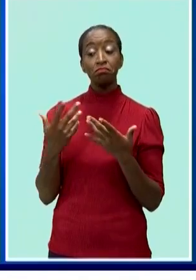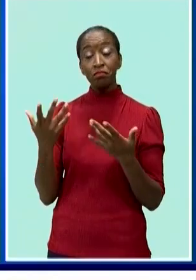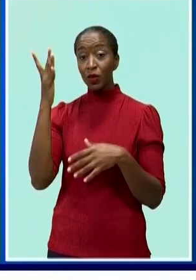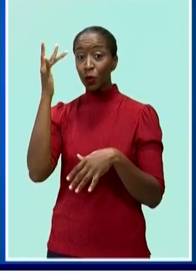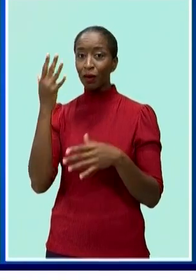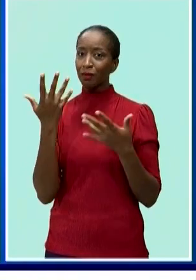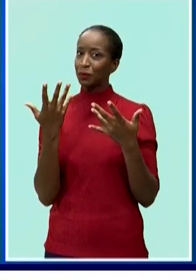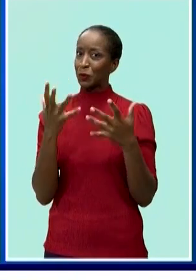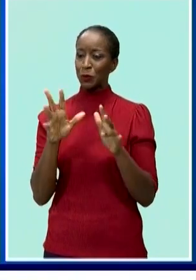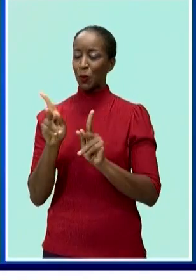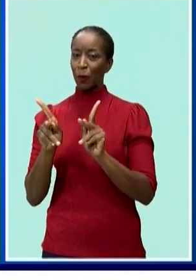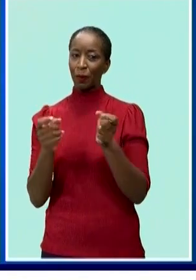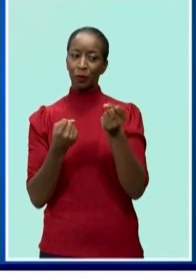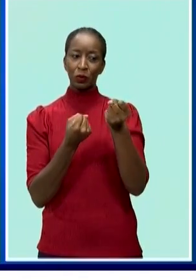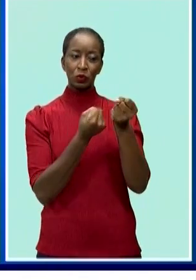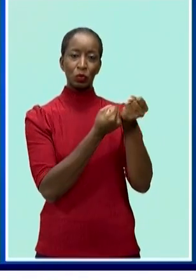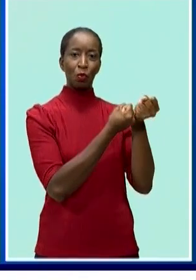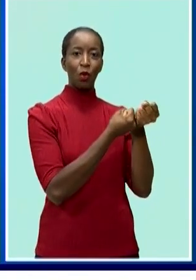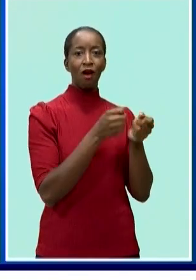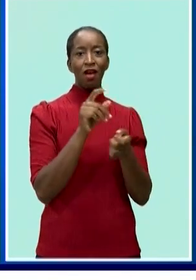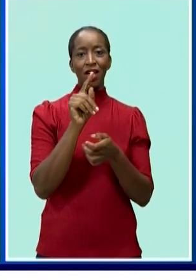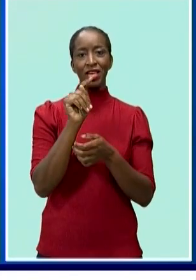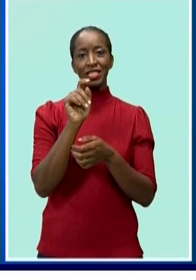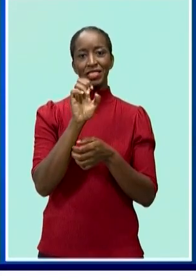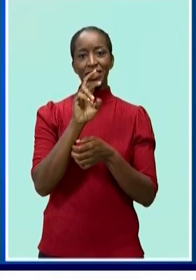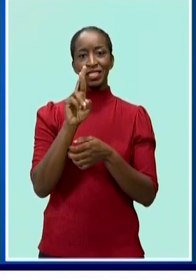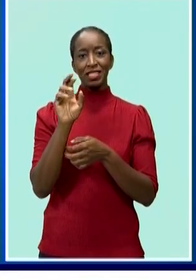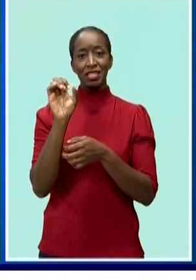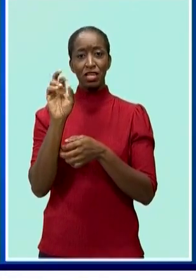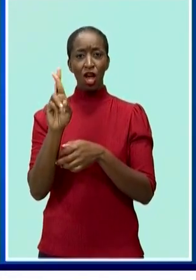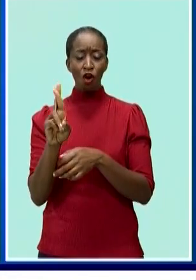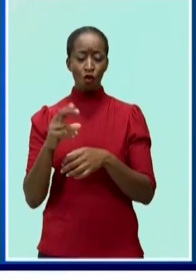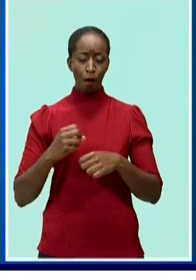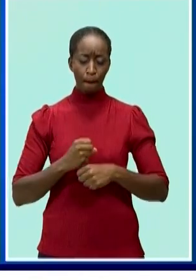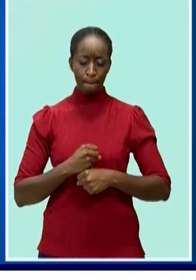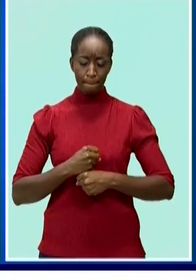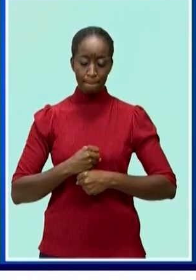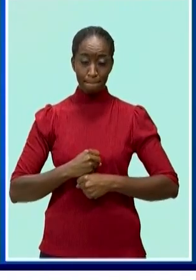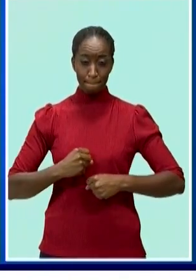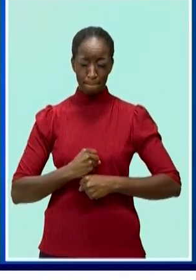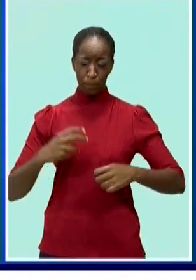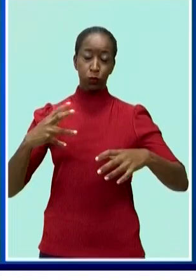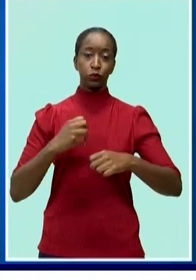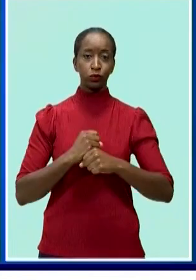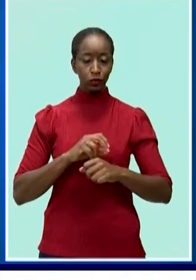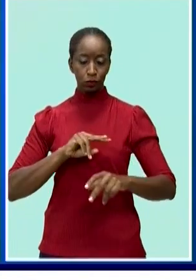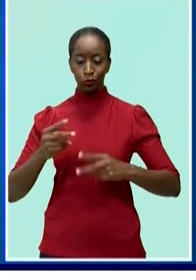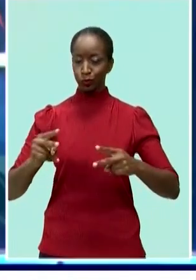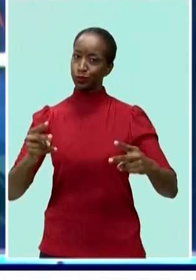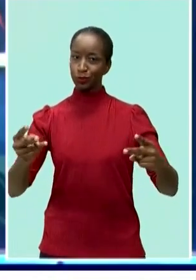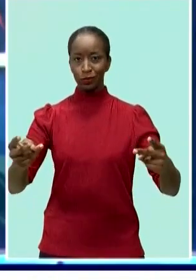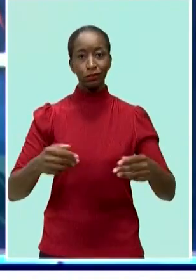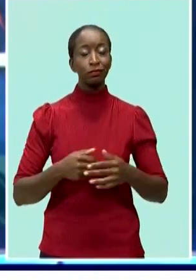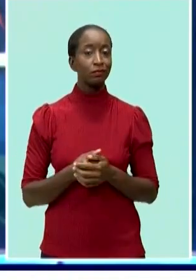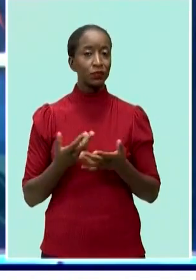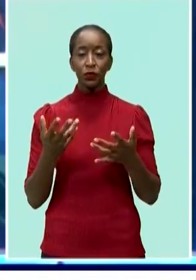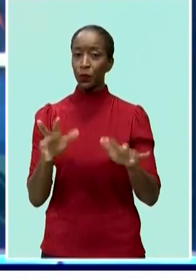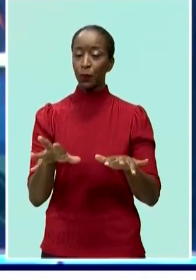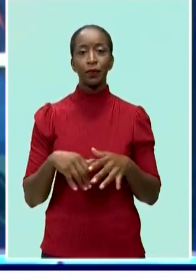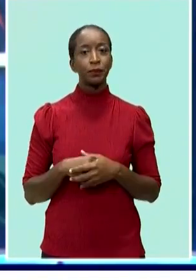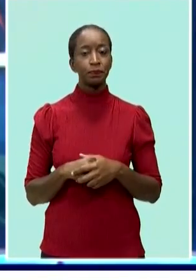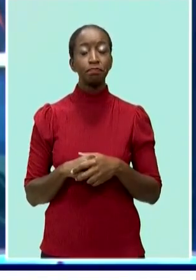so on, taking controlling interests in many companies. The Attorney